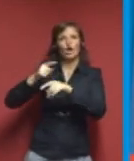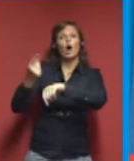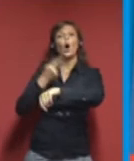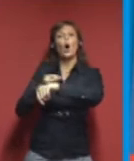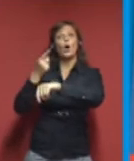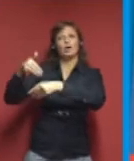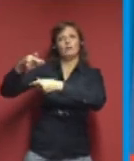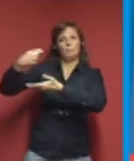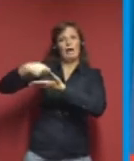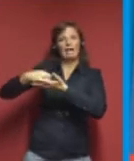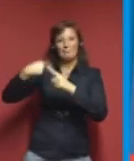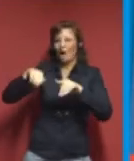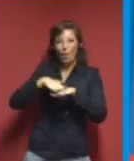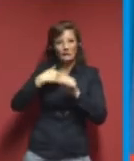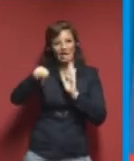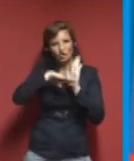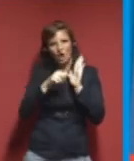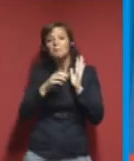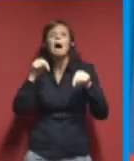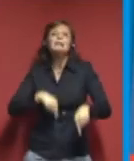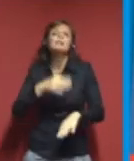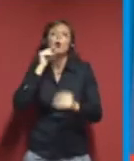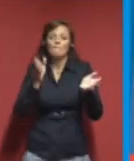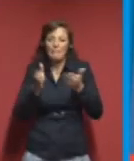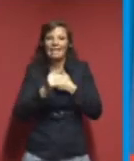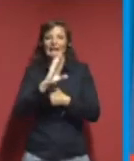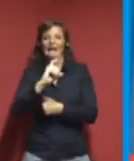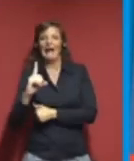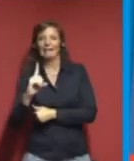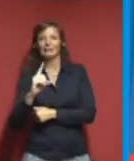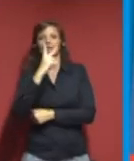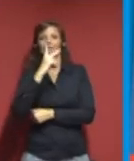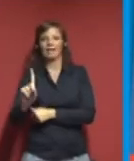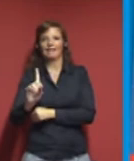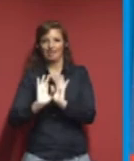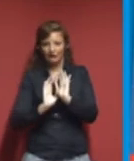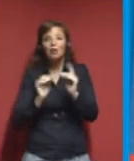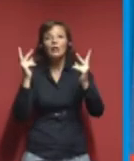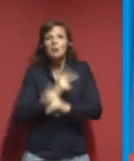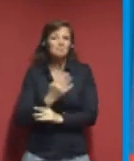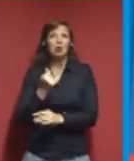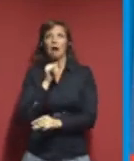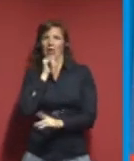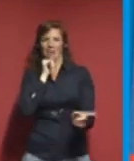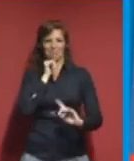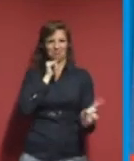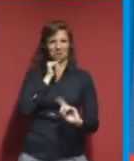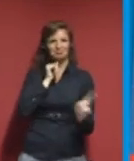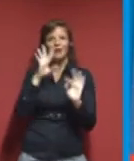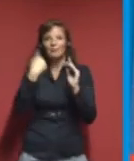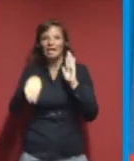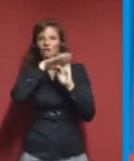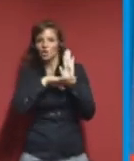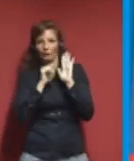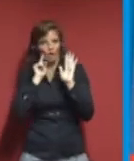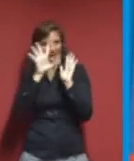3D design software packages for either nothing or $100 and do all sorts of things with it. This software, SketchUp,